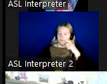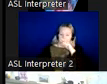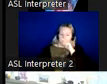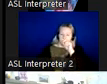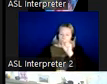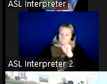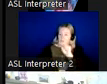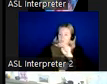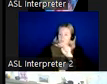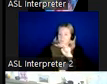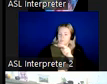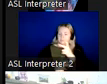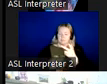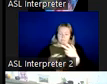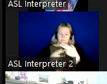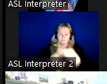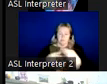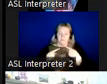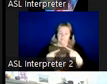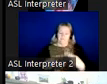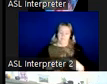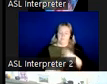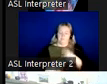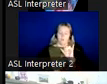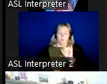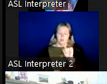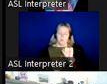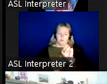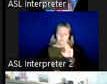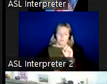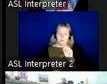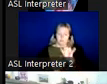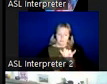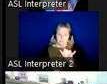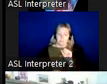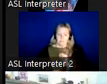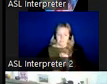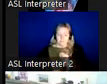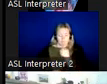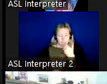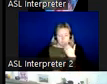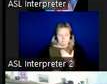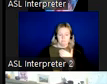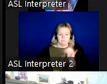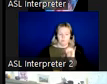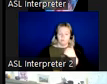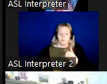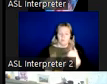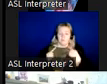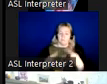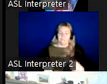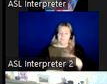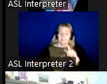literacy is such a great, great thing. We also have physical literacy kits.